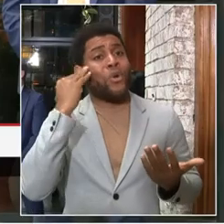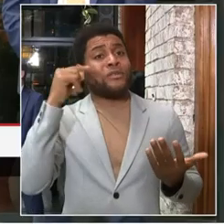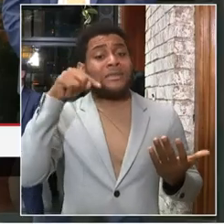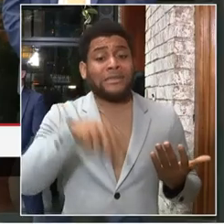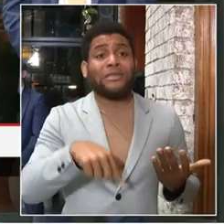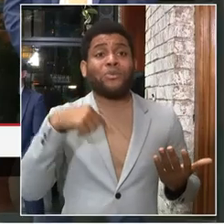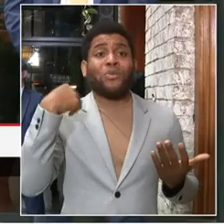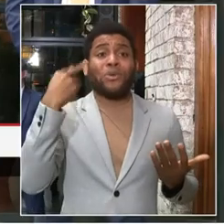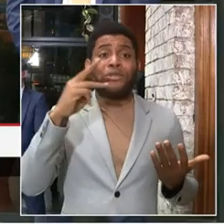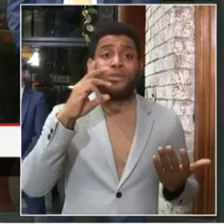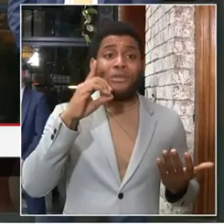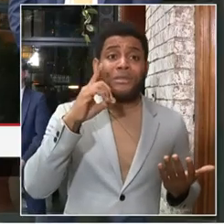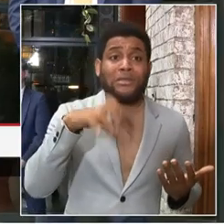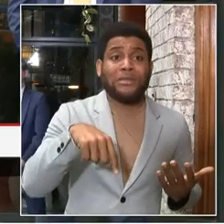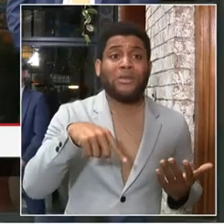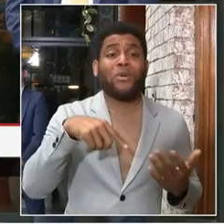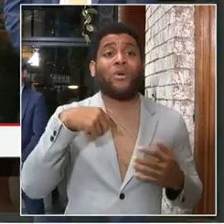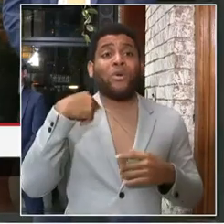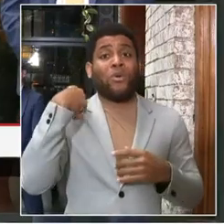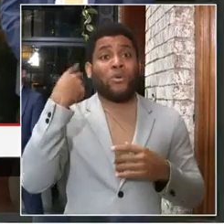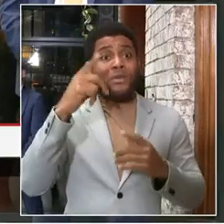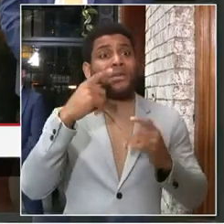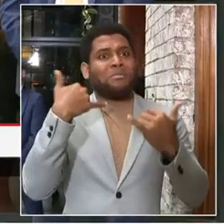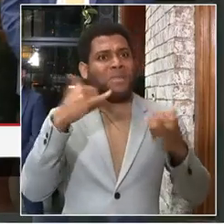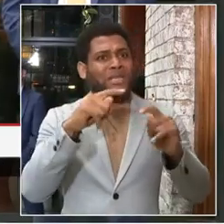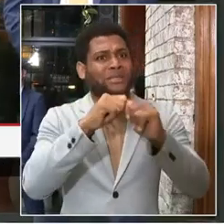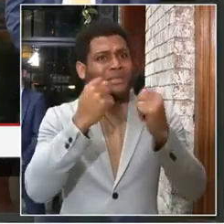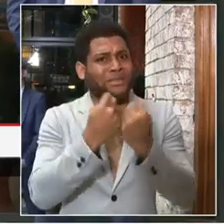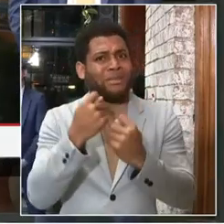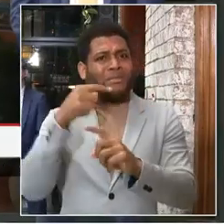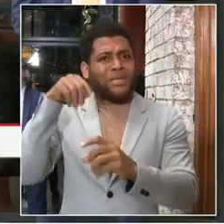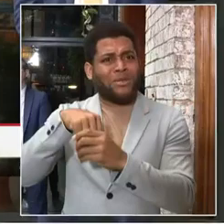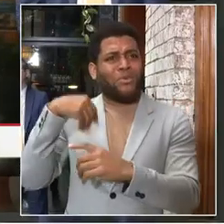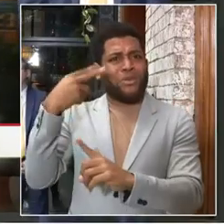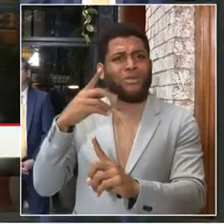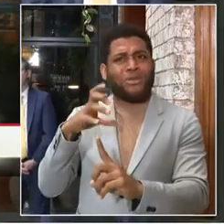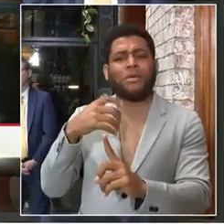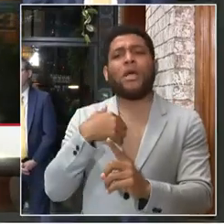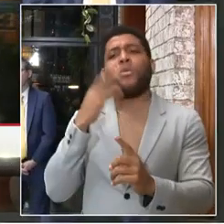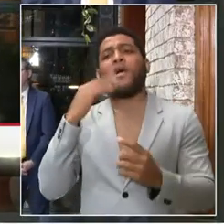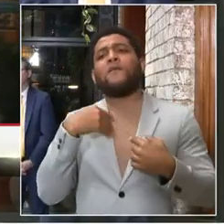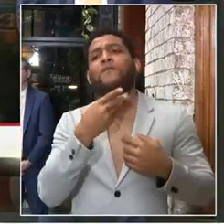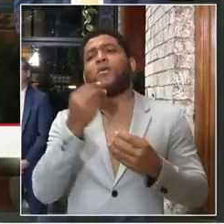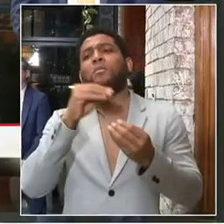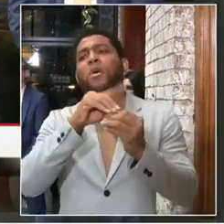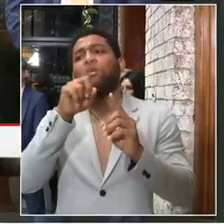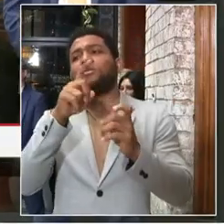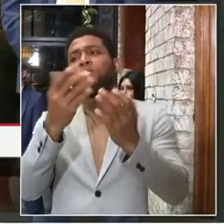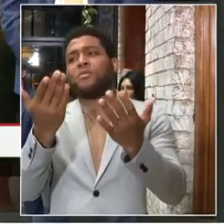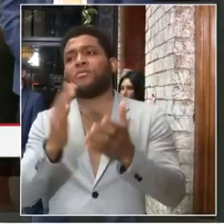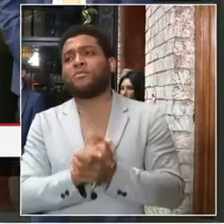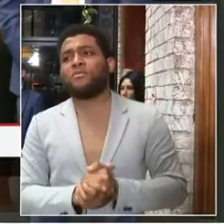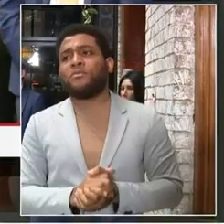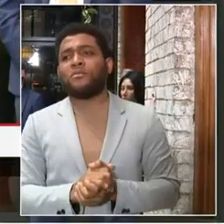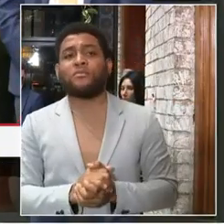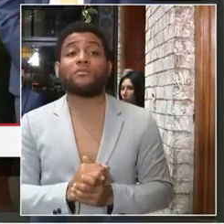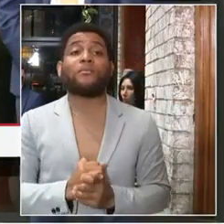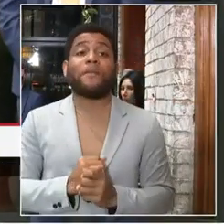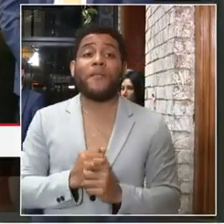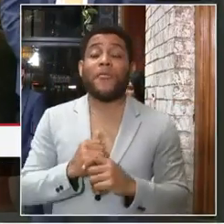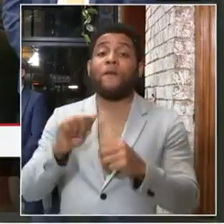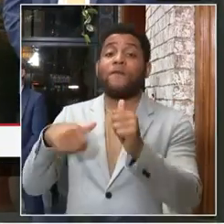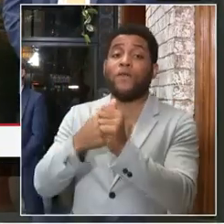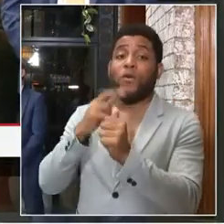in Washington. I'll take a couple more. Yeah. Okay. This is a follow-up on an earlier question. The